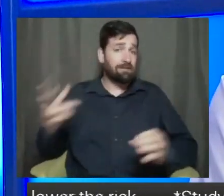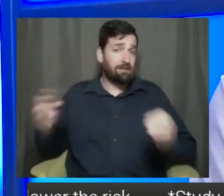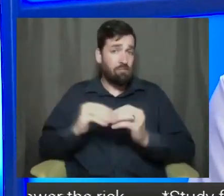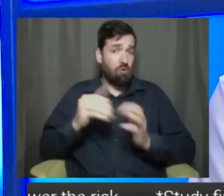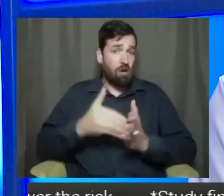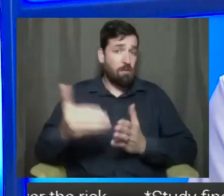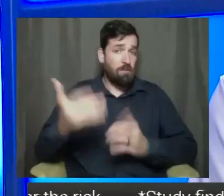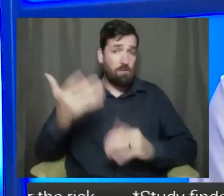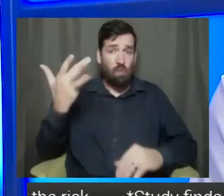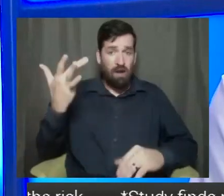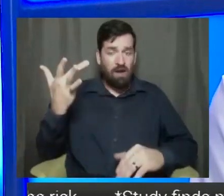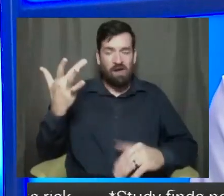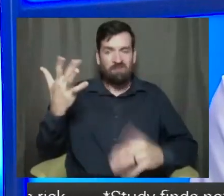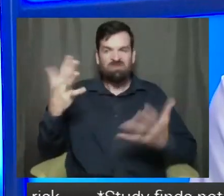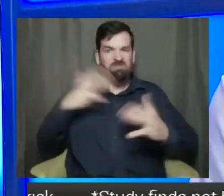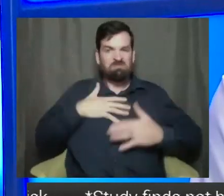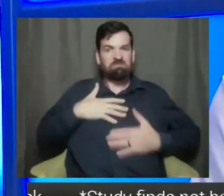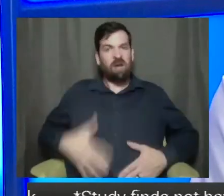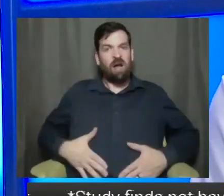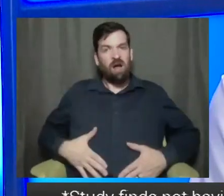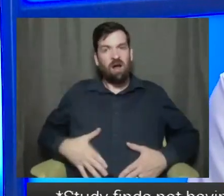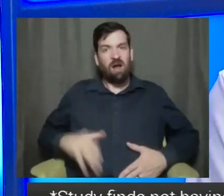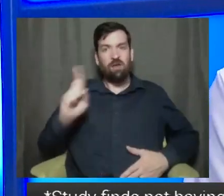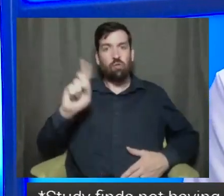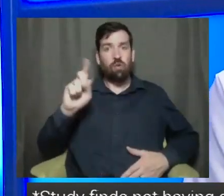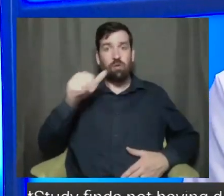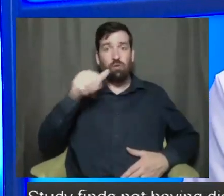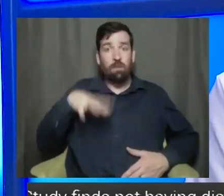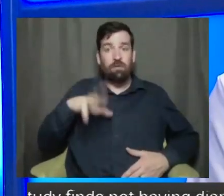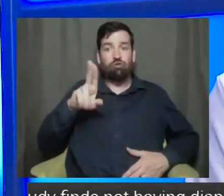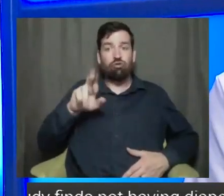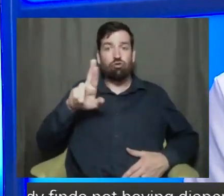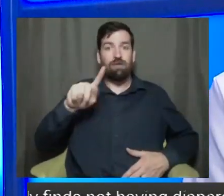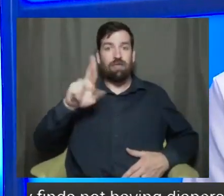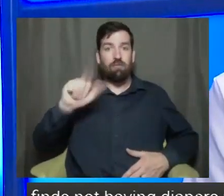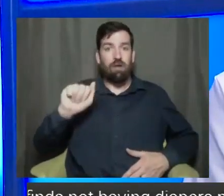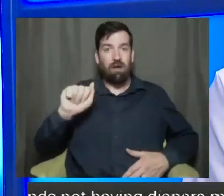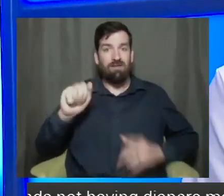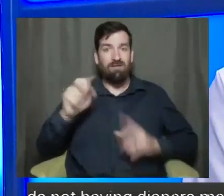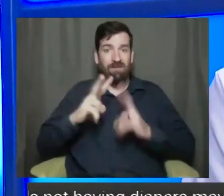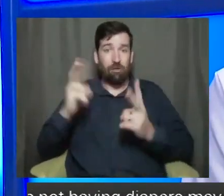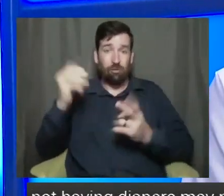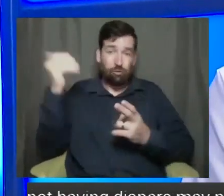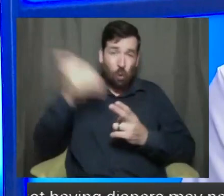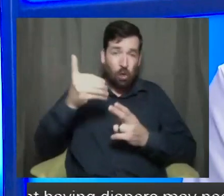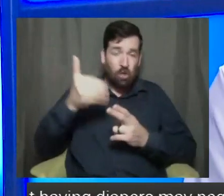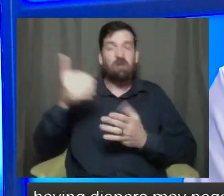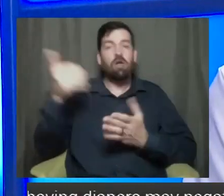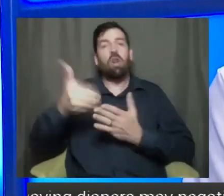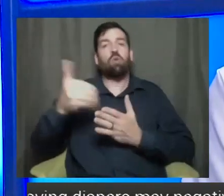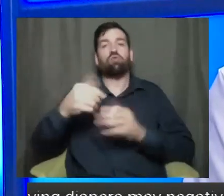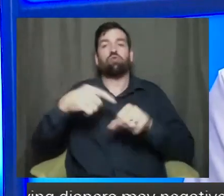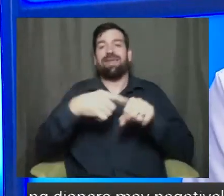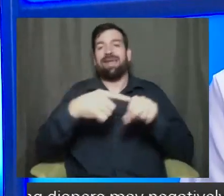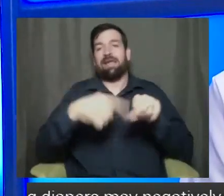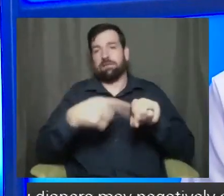the anatomy. The female urethra is very short and in close proximity to the anus. But as we get older, and I